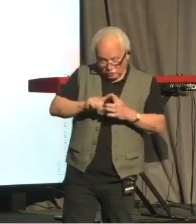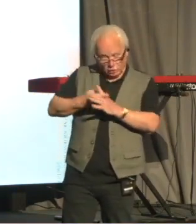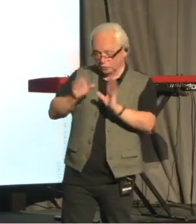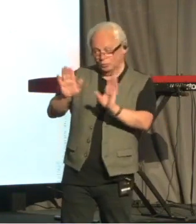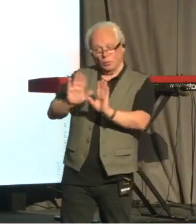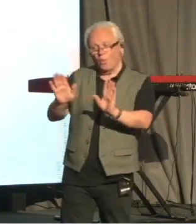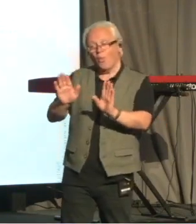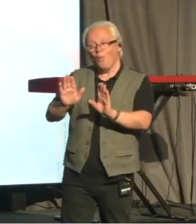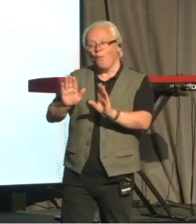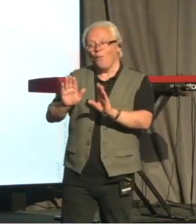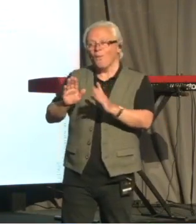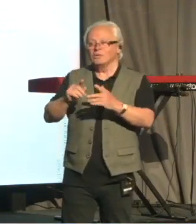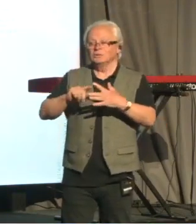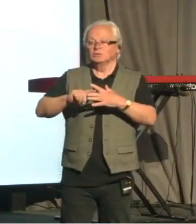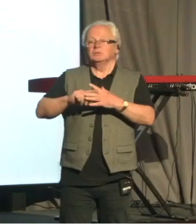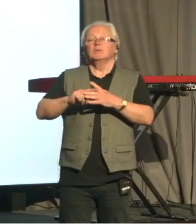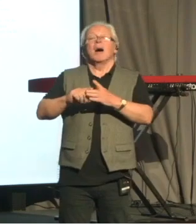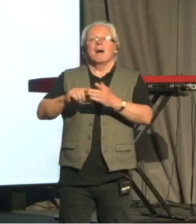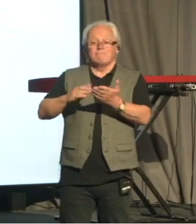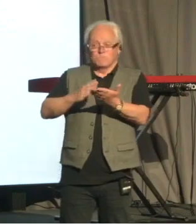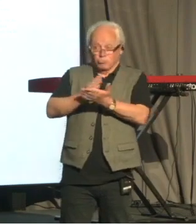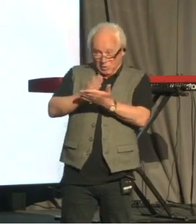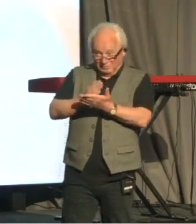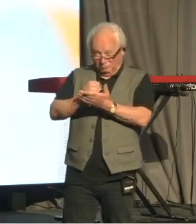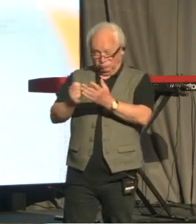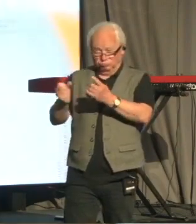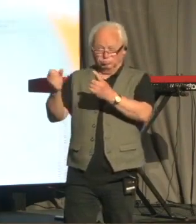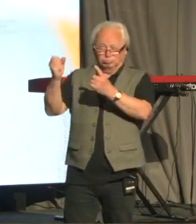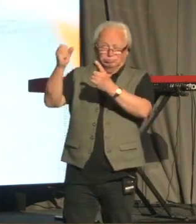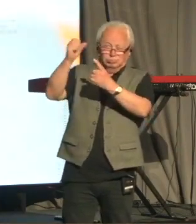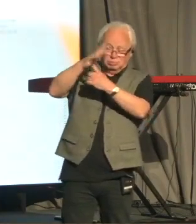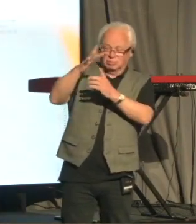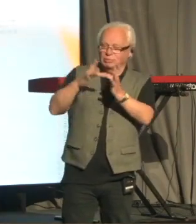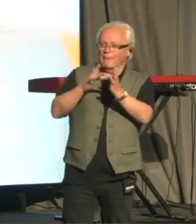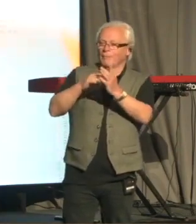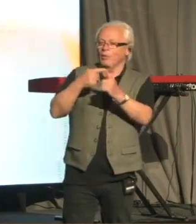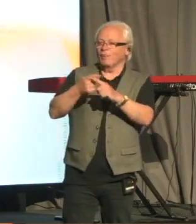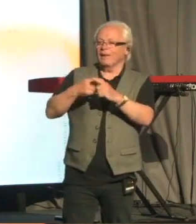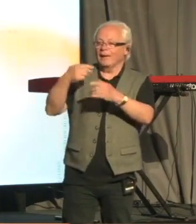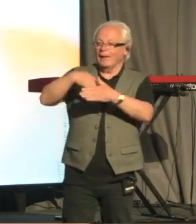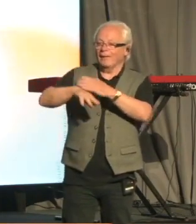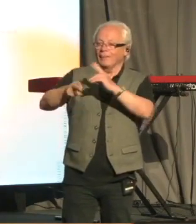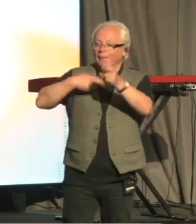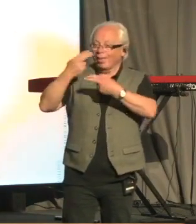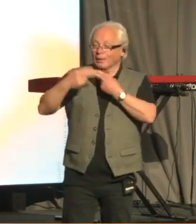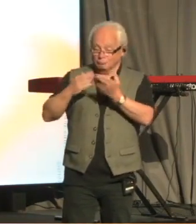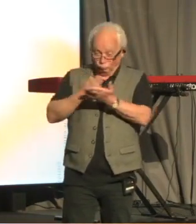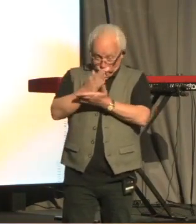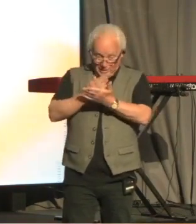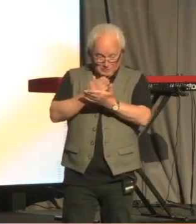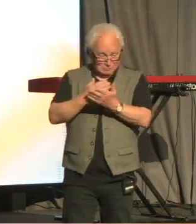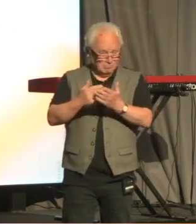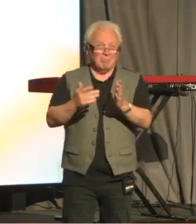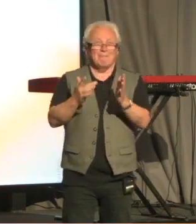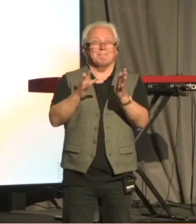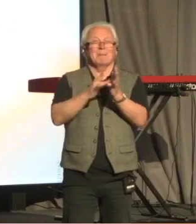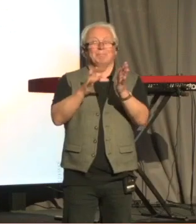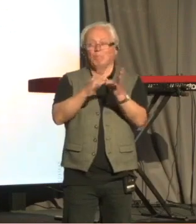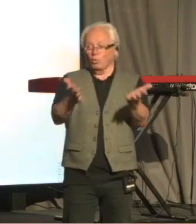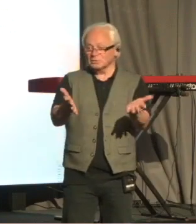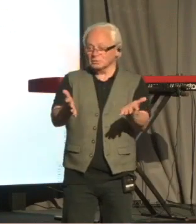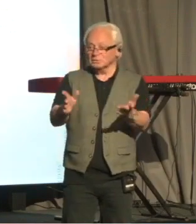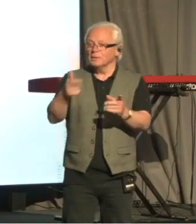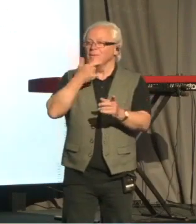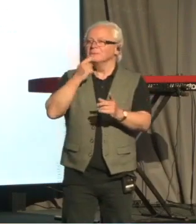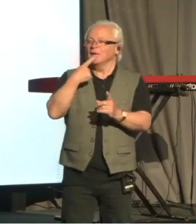the appetizer. Bread was the main thing. In every single meal that they had, bread was the main thing. They would say, do you want